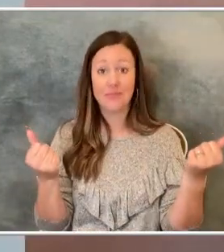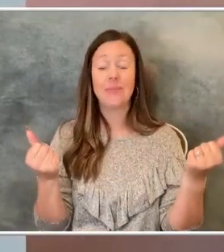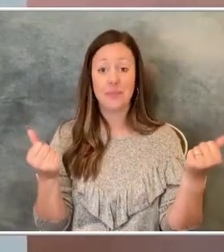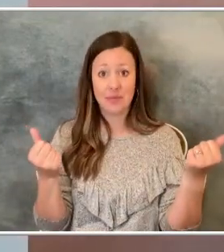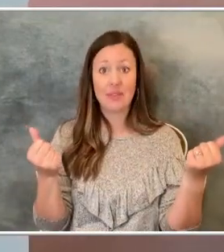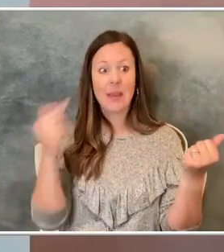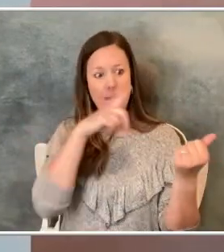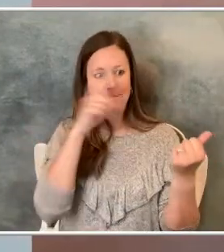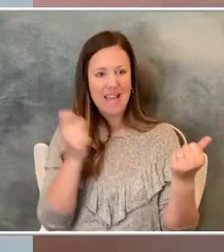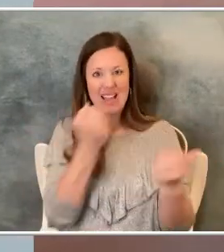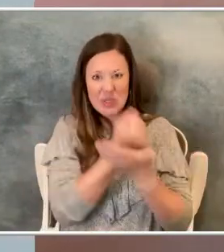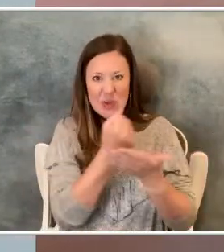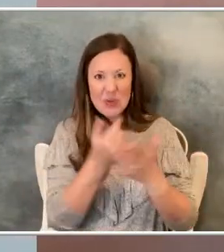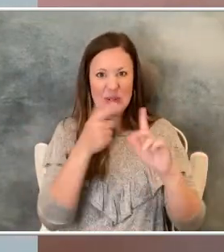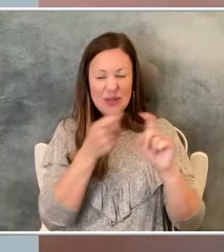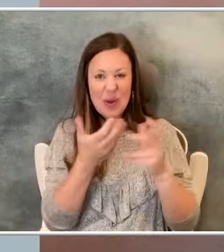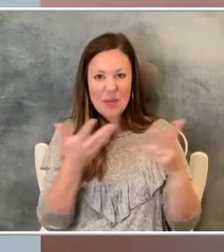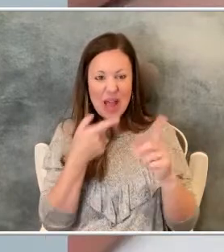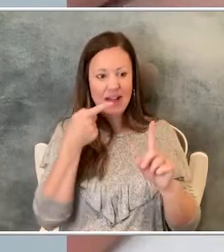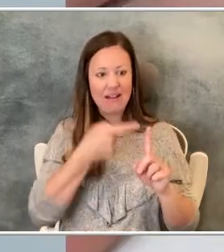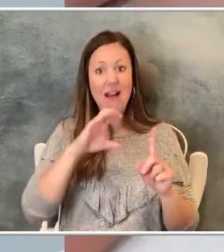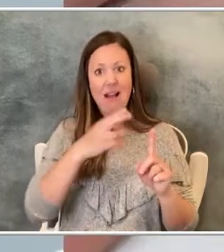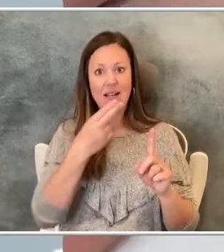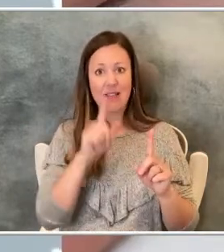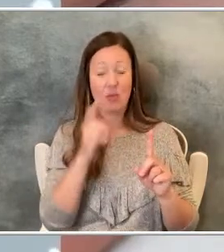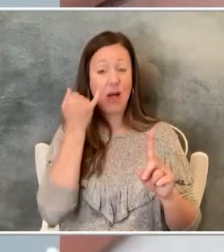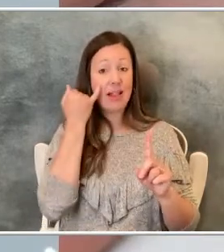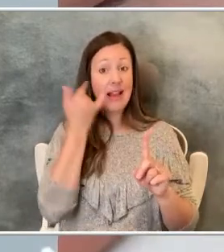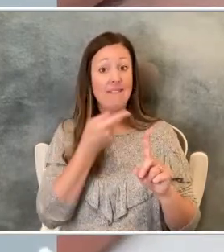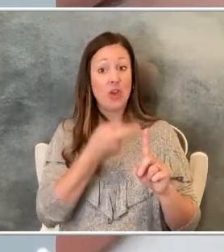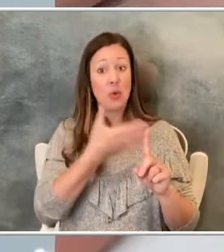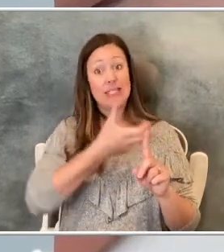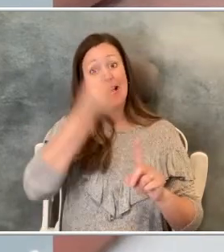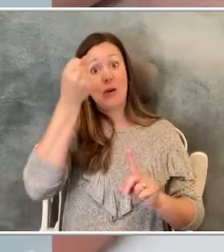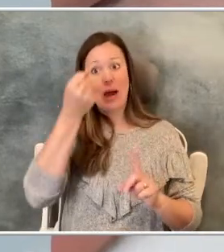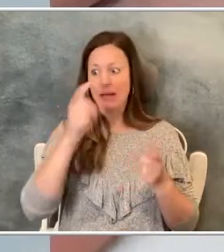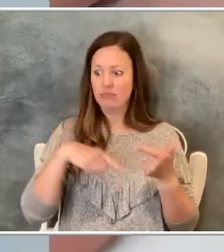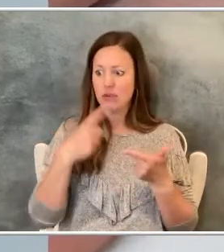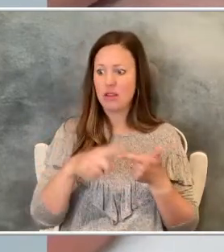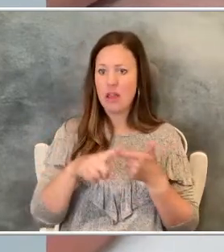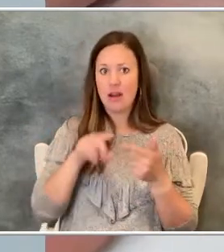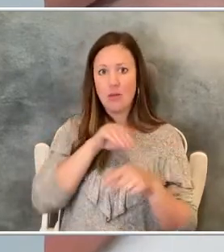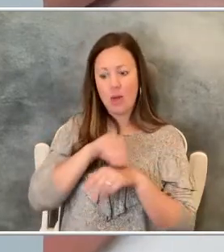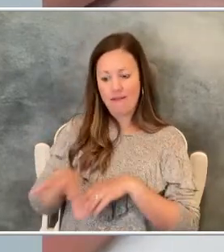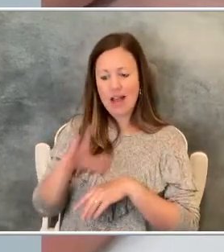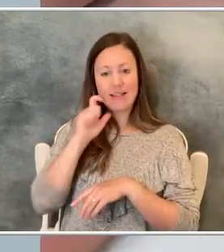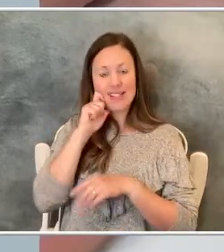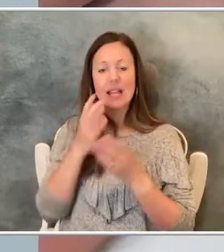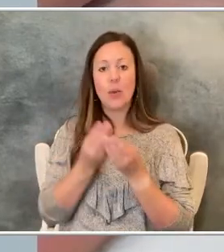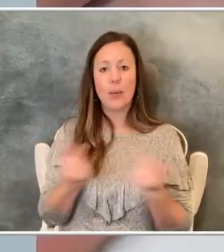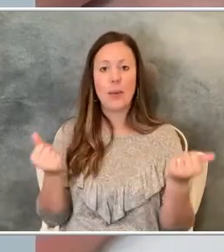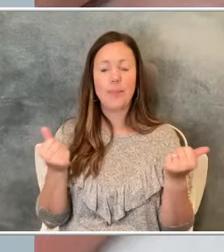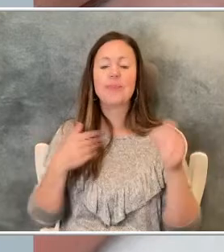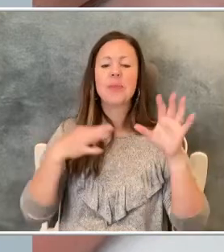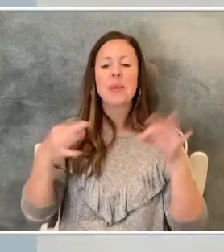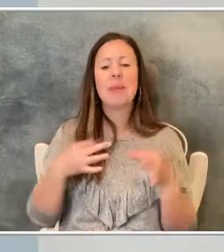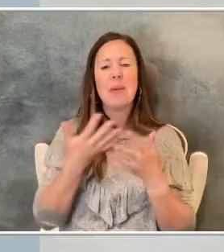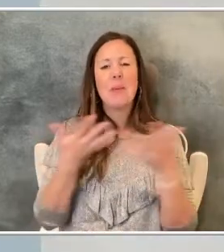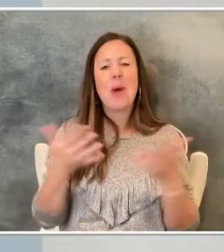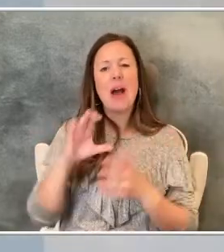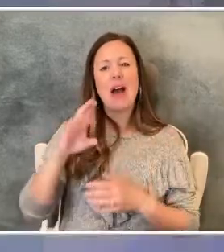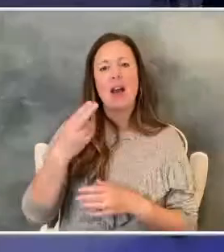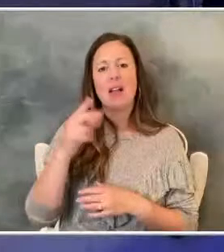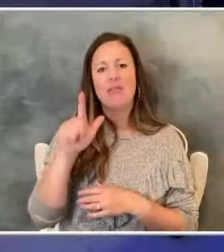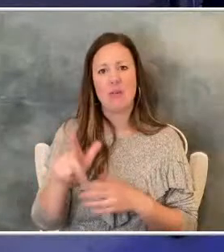them is the cholesterol. And if you take away the source, they just dissipate. So explain what cholesterol is? We hear about